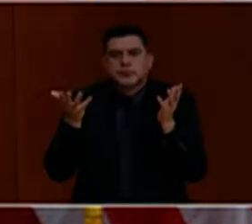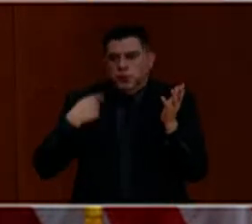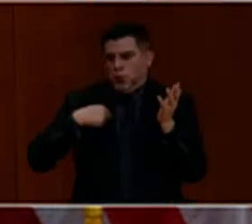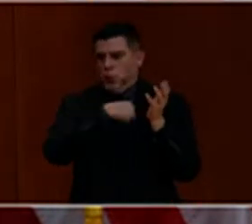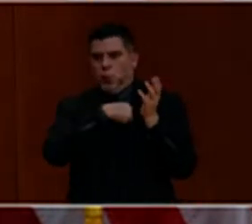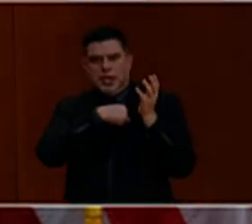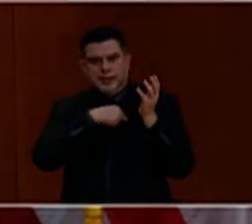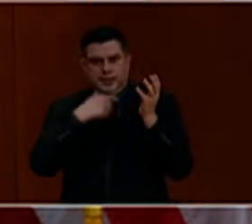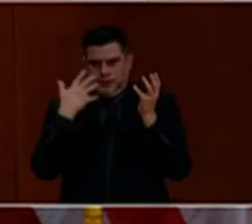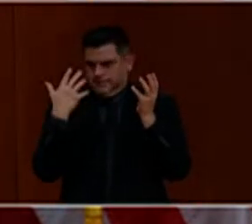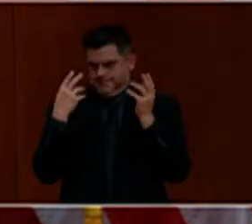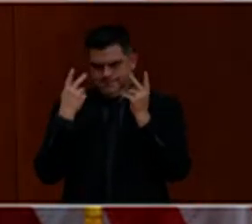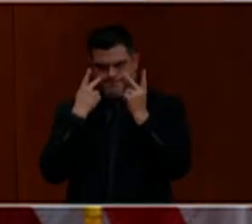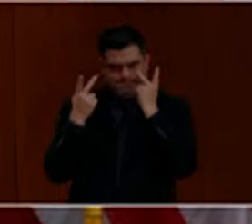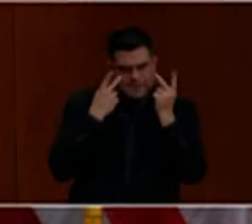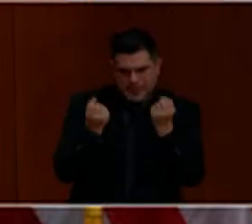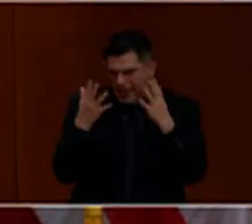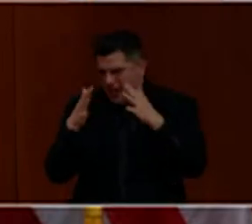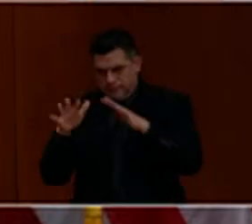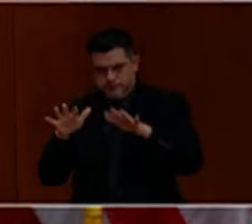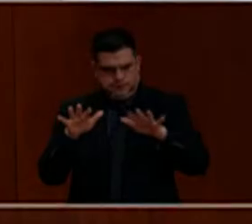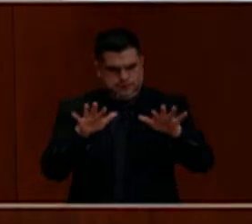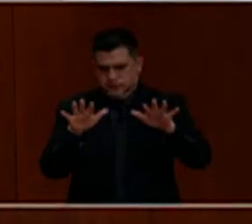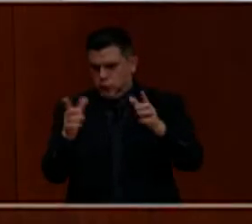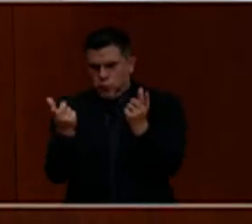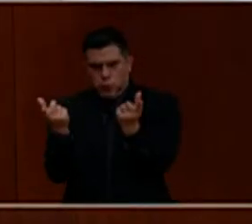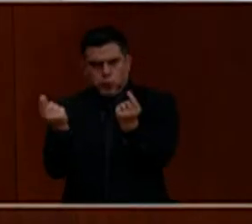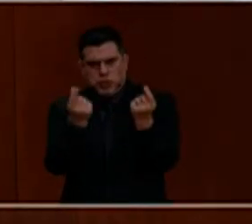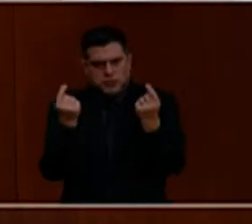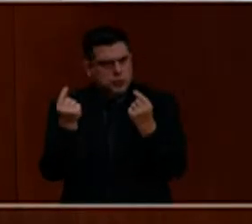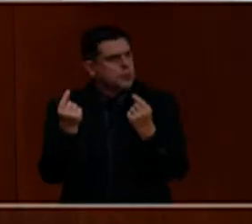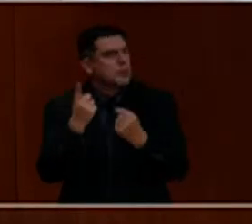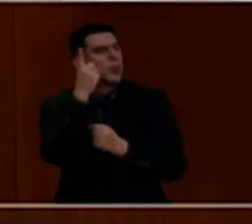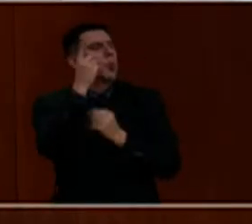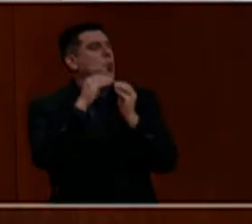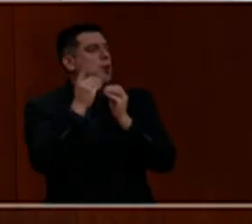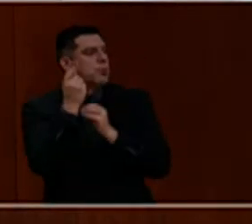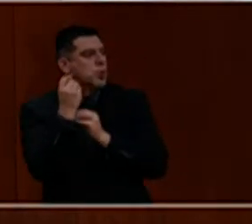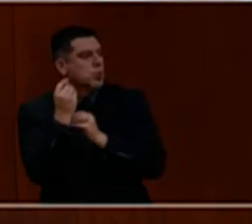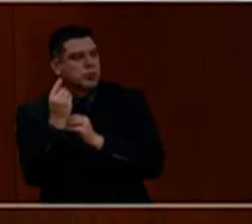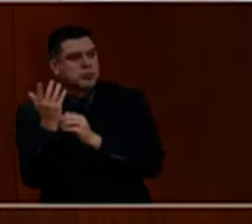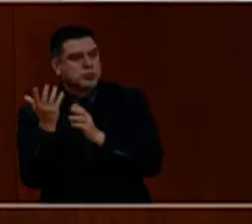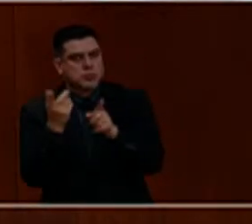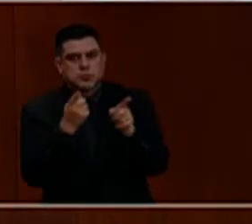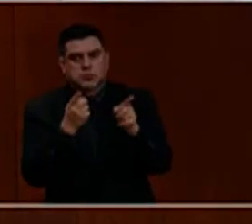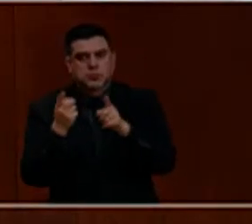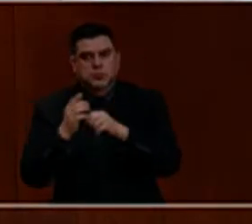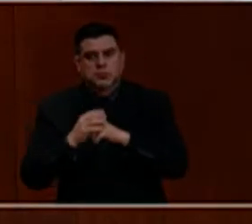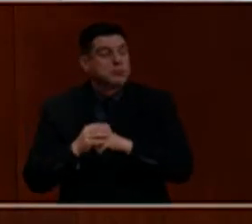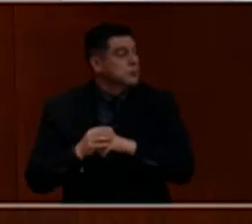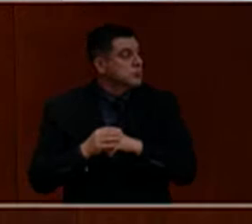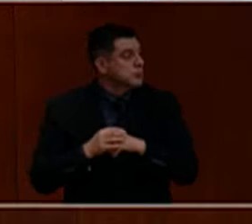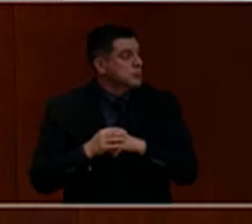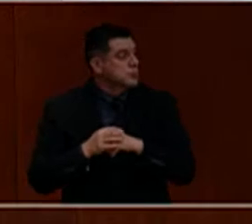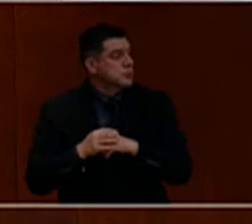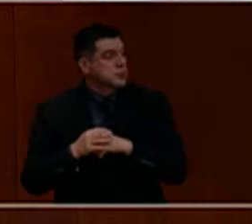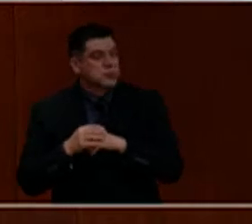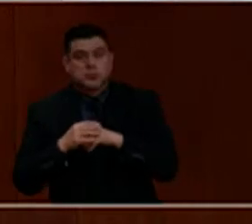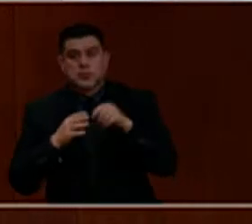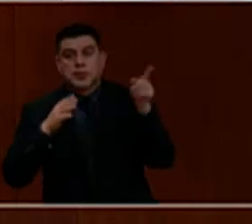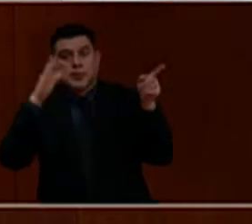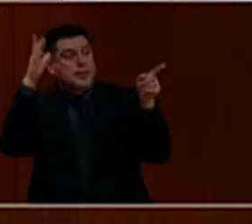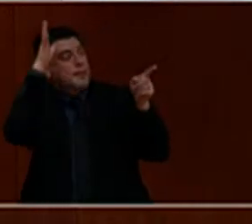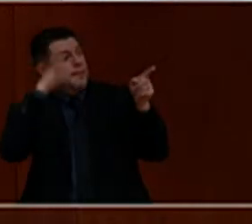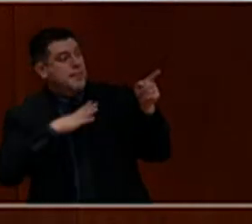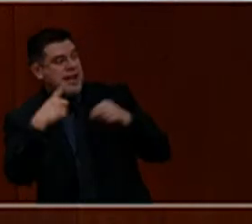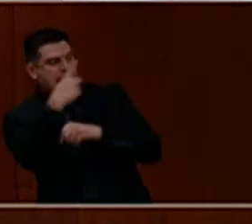so there's a lot of things going on. Yes, sir. It looks like there was an increase in nursing home deaths from July 24th to August 8th,